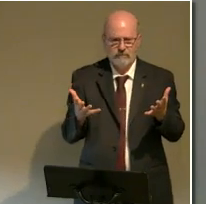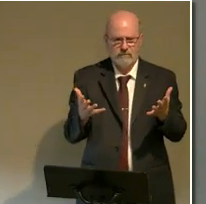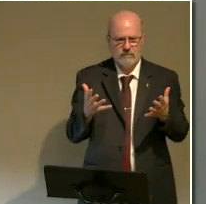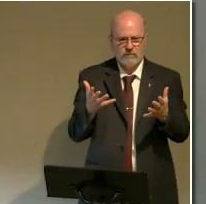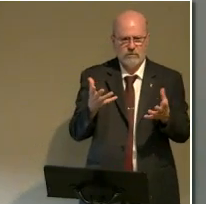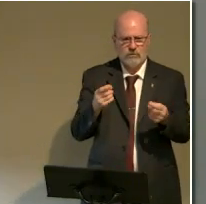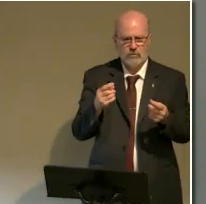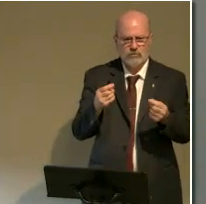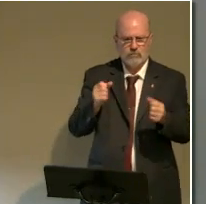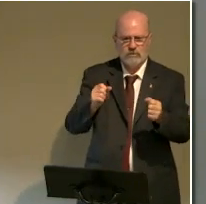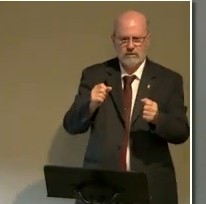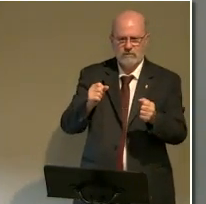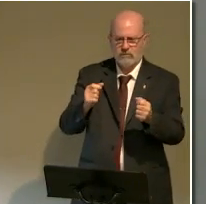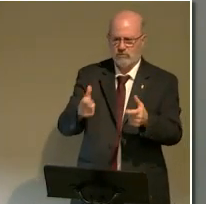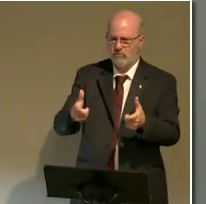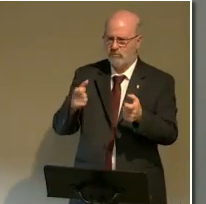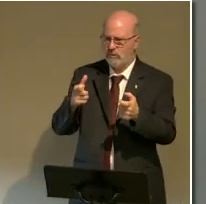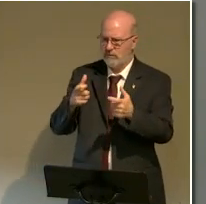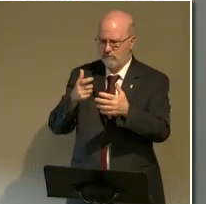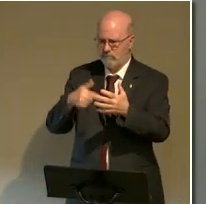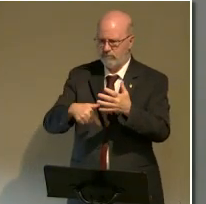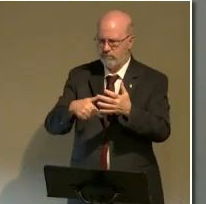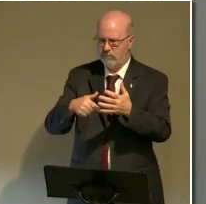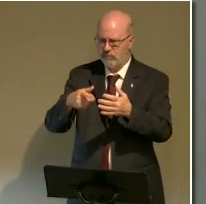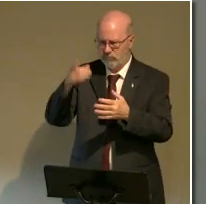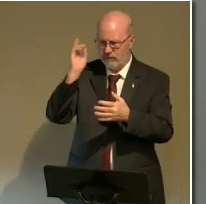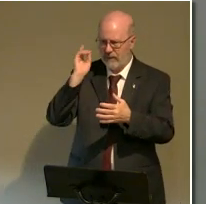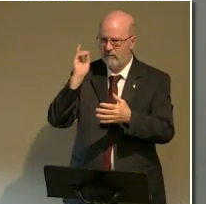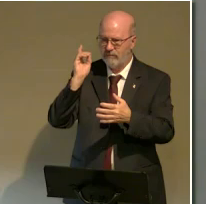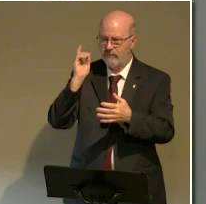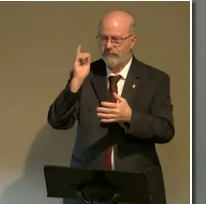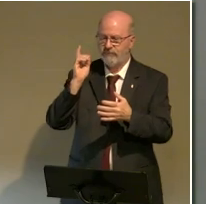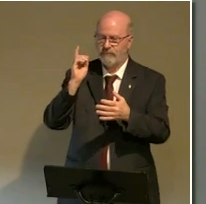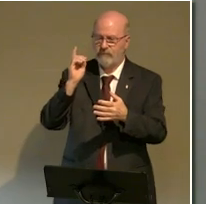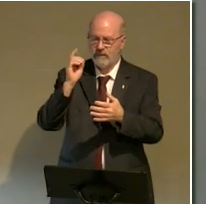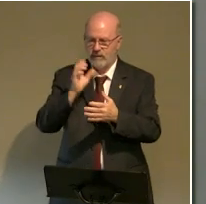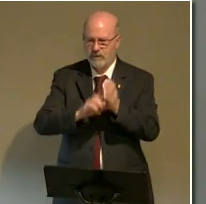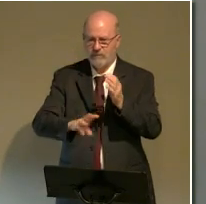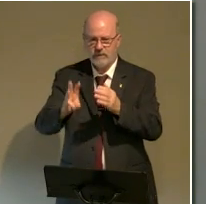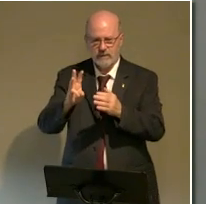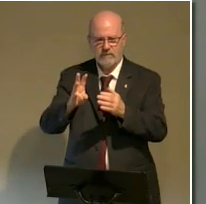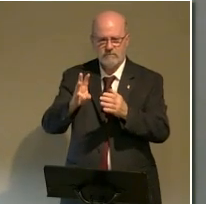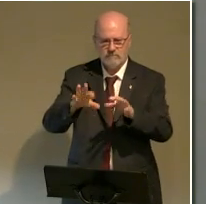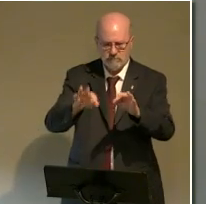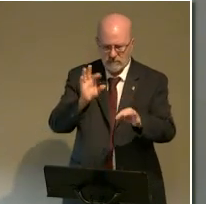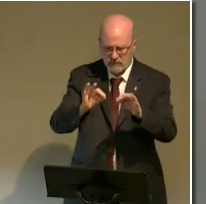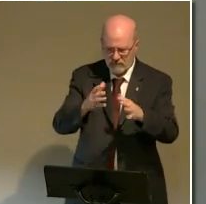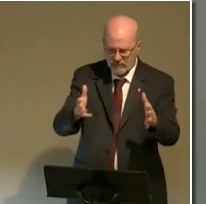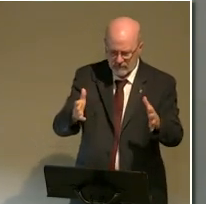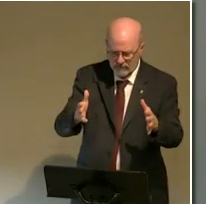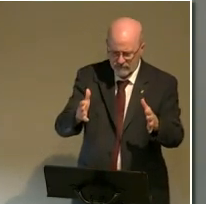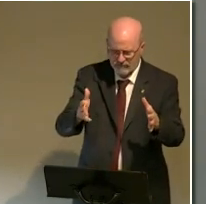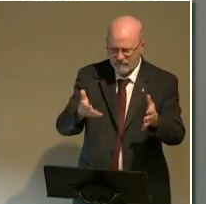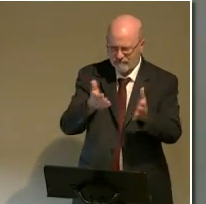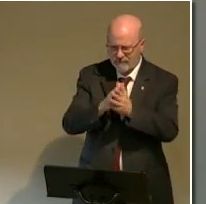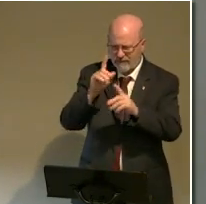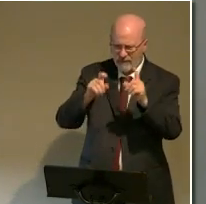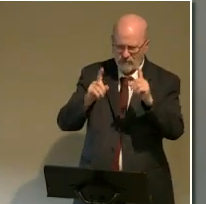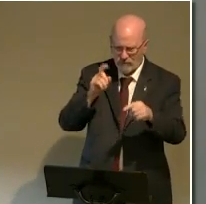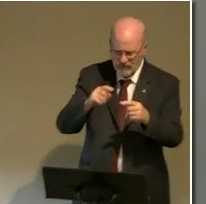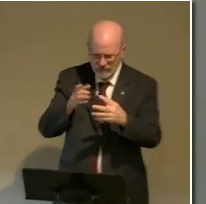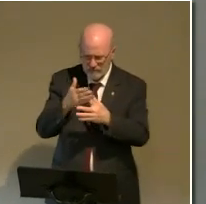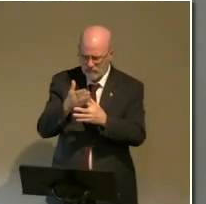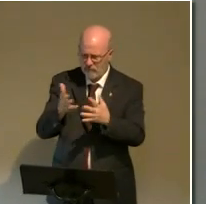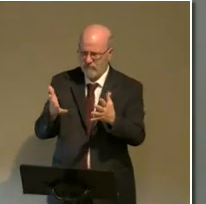I want to do is to try to go quickly through Daniel and try to pick apart some points and ask some questions in